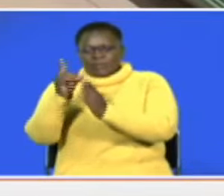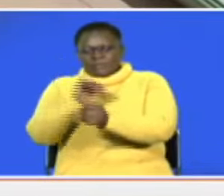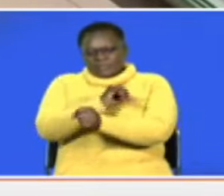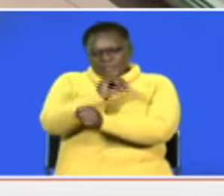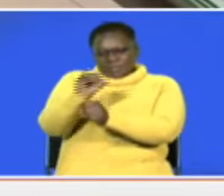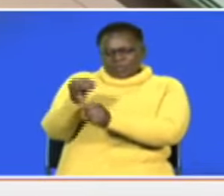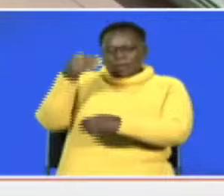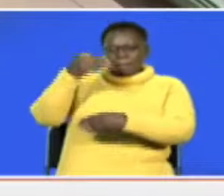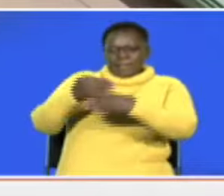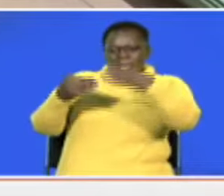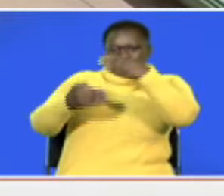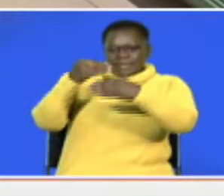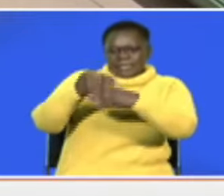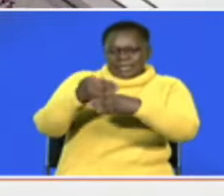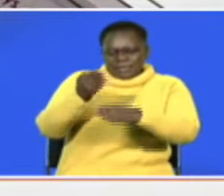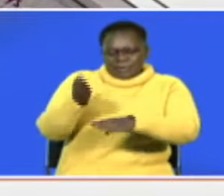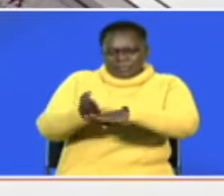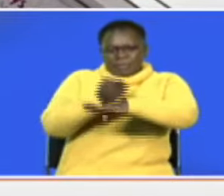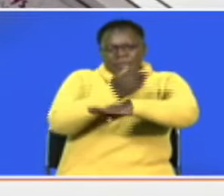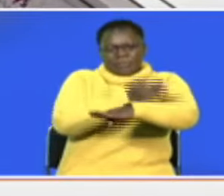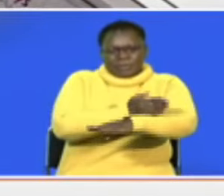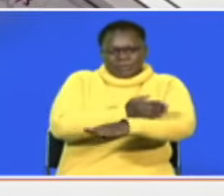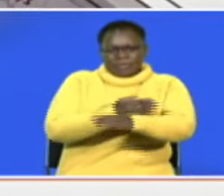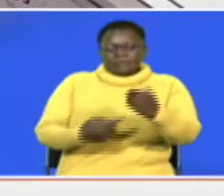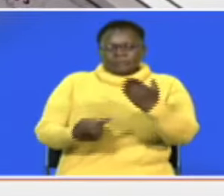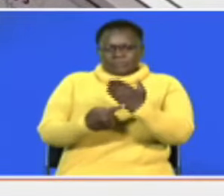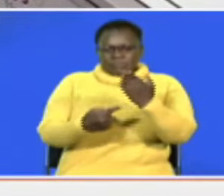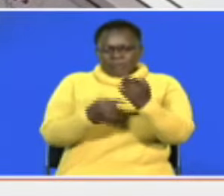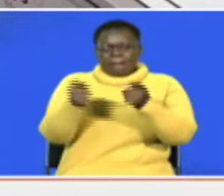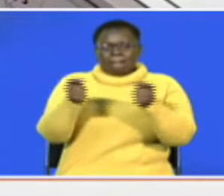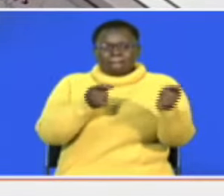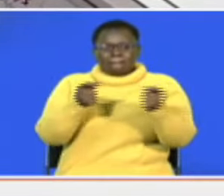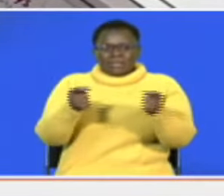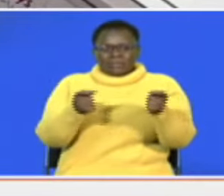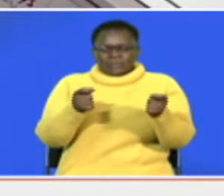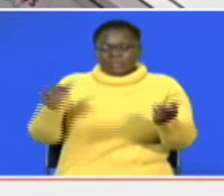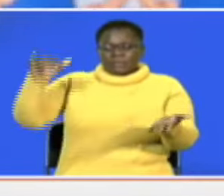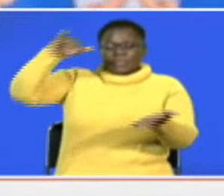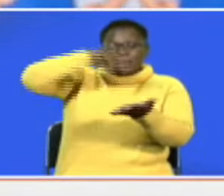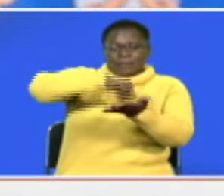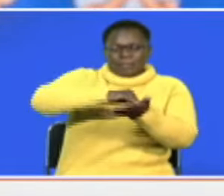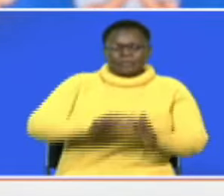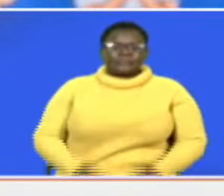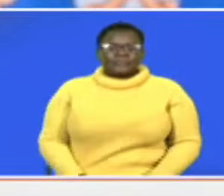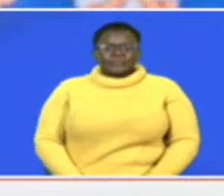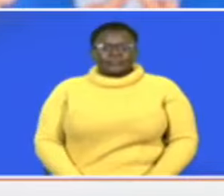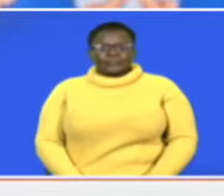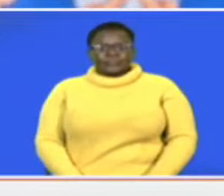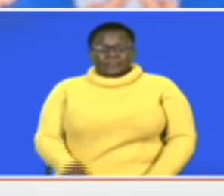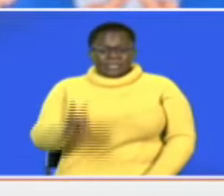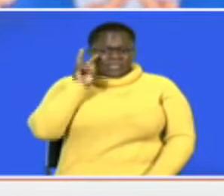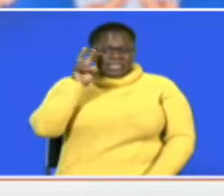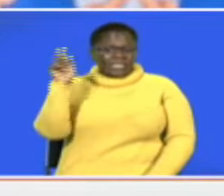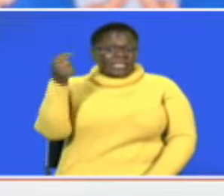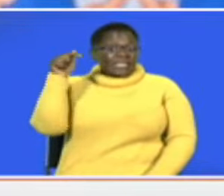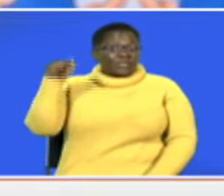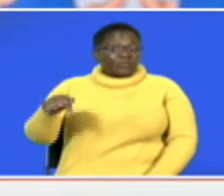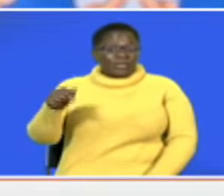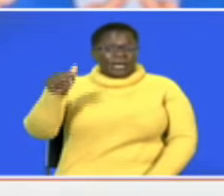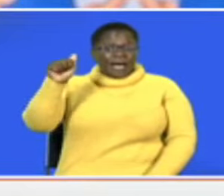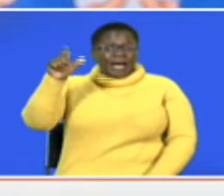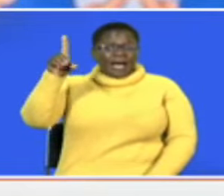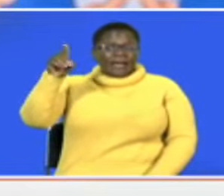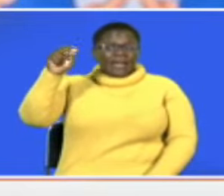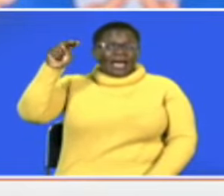design, construction, upgrading, modernization, and management of the airports. And what we are seeing in Kenya today, the Adani